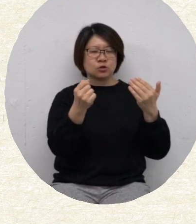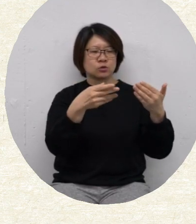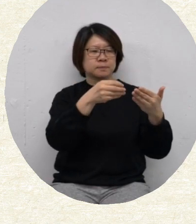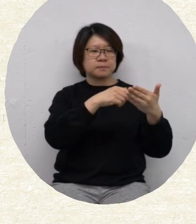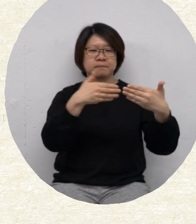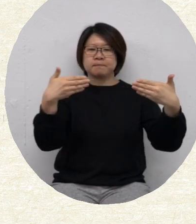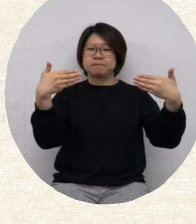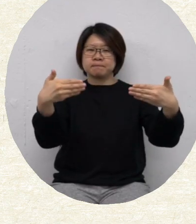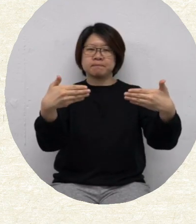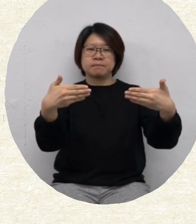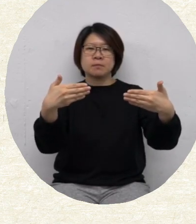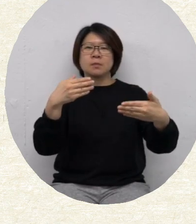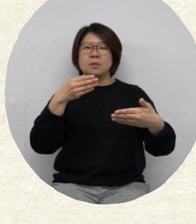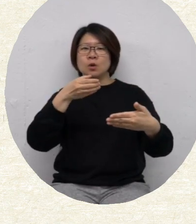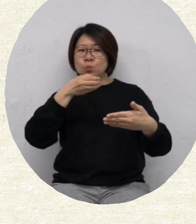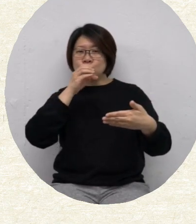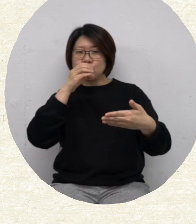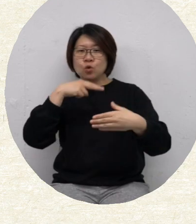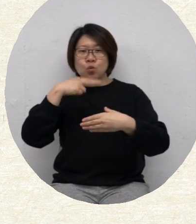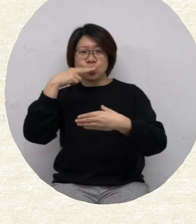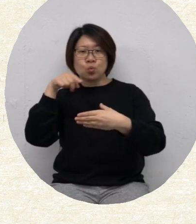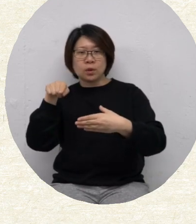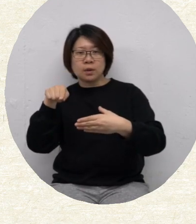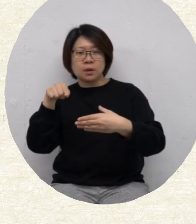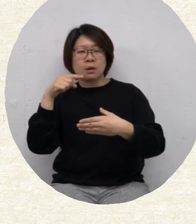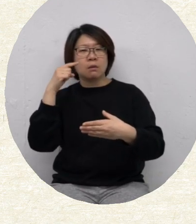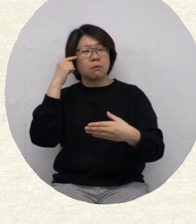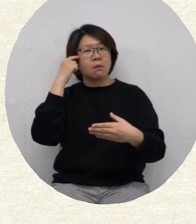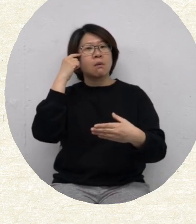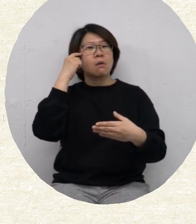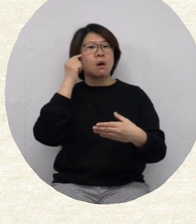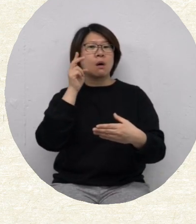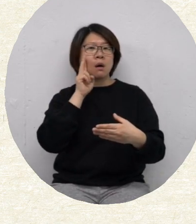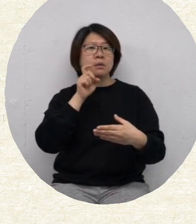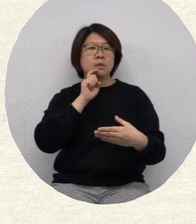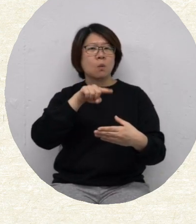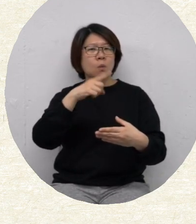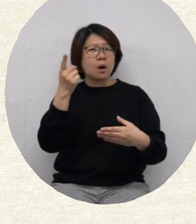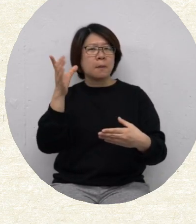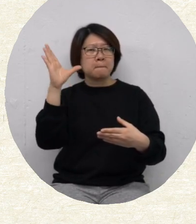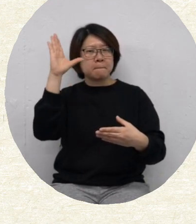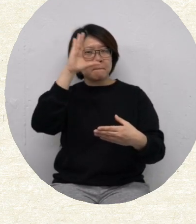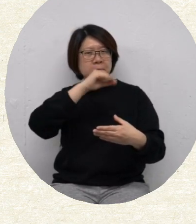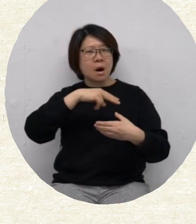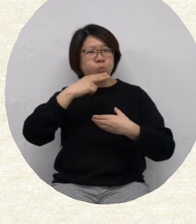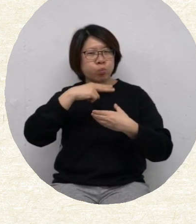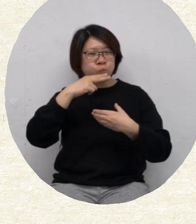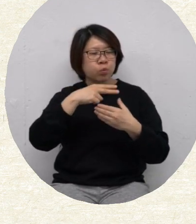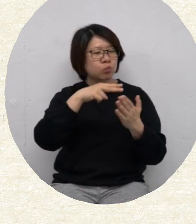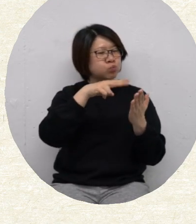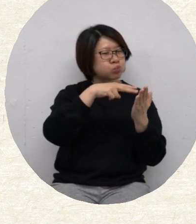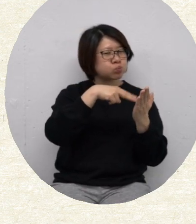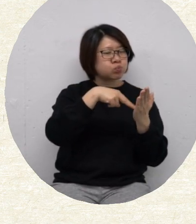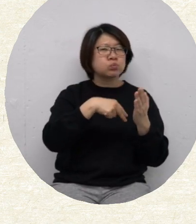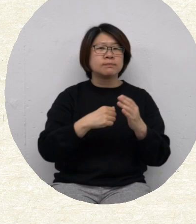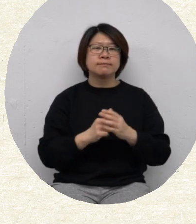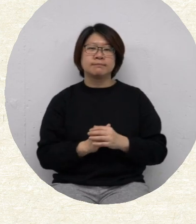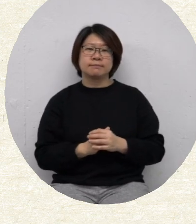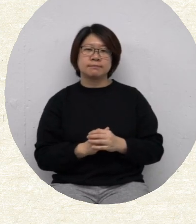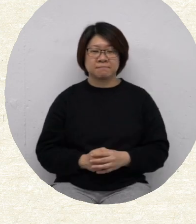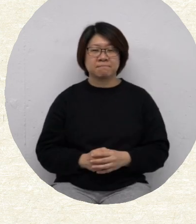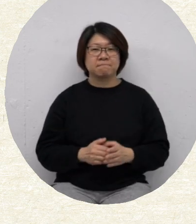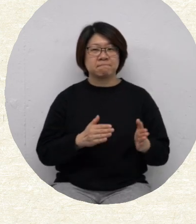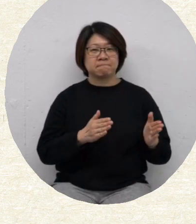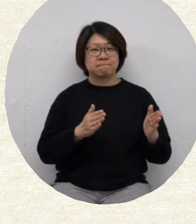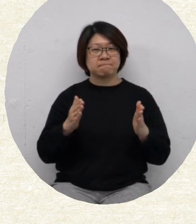completed when you connect the other half, which is located on the very left of the 4-print lineup, where there is an image